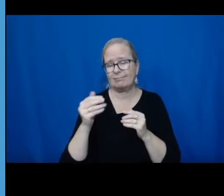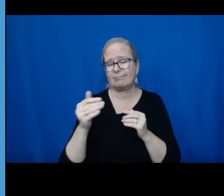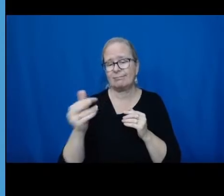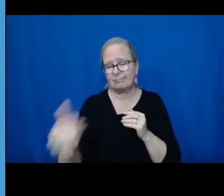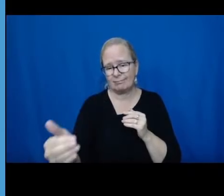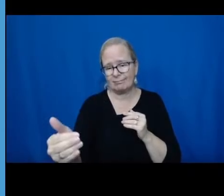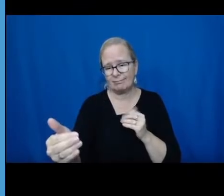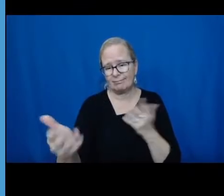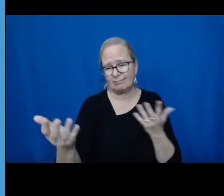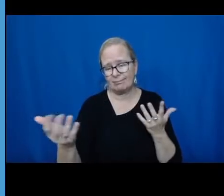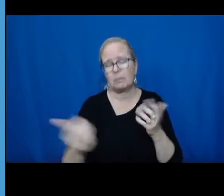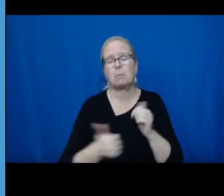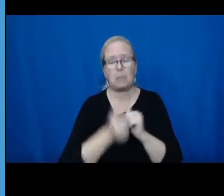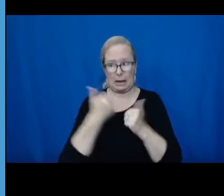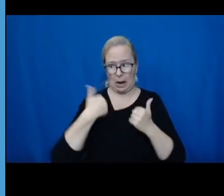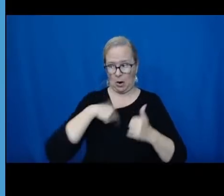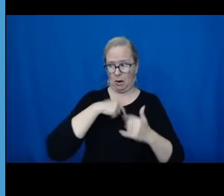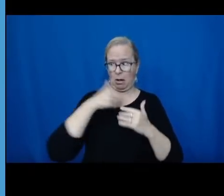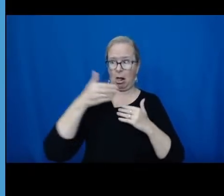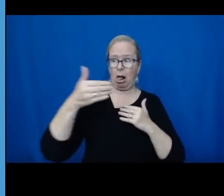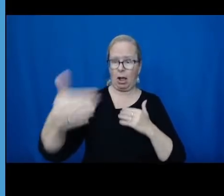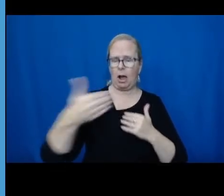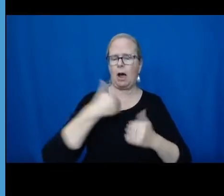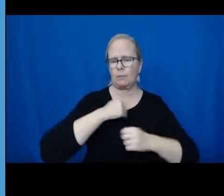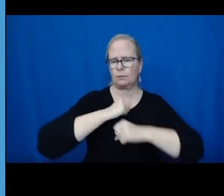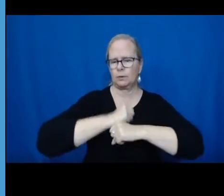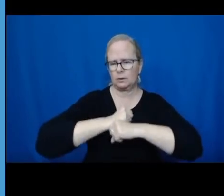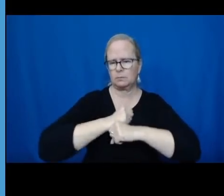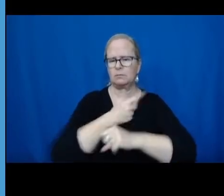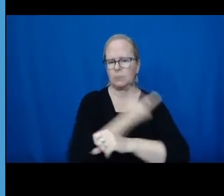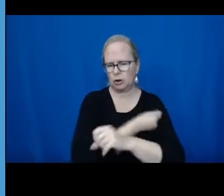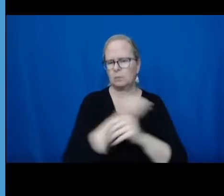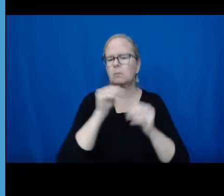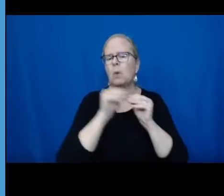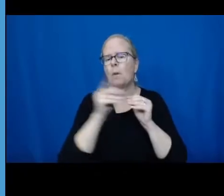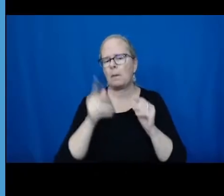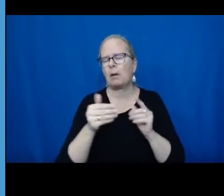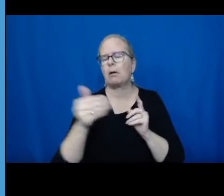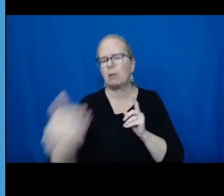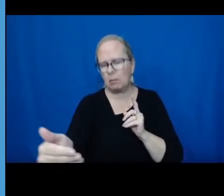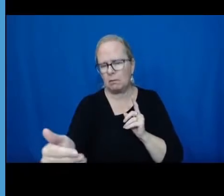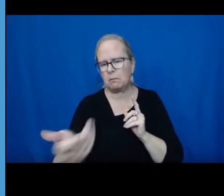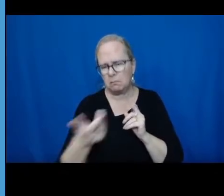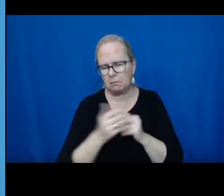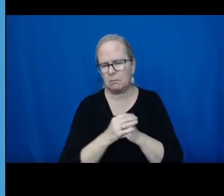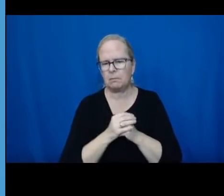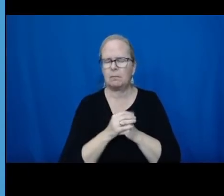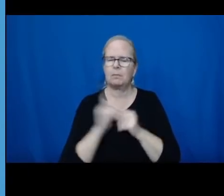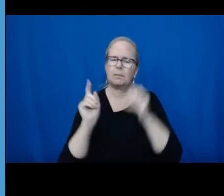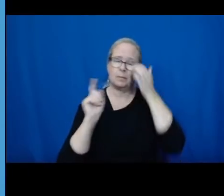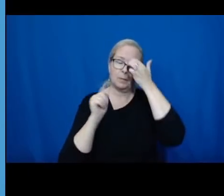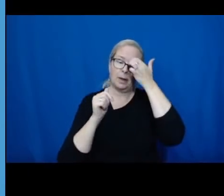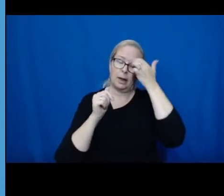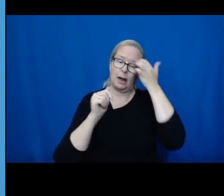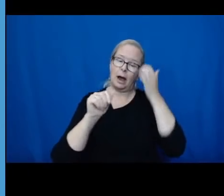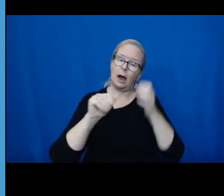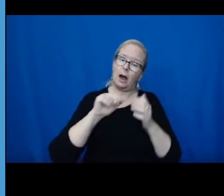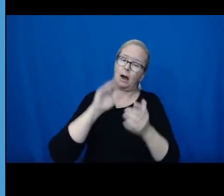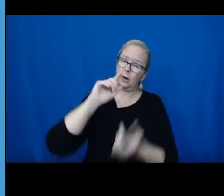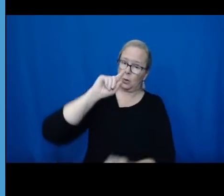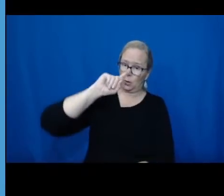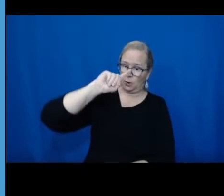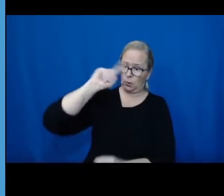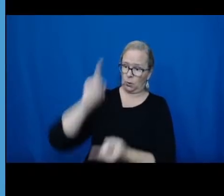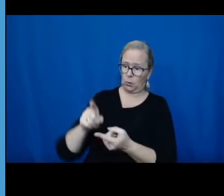other piece about the waning immunity, I want to be very careful about that, because the vaccines, so that's a test tube study that showed